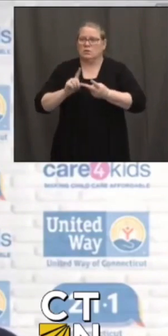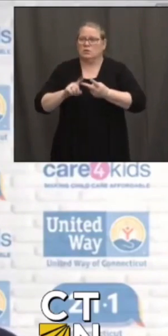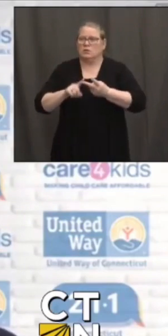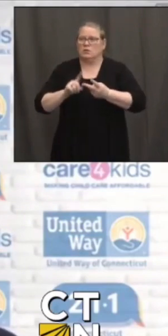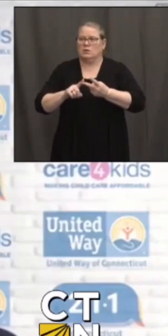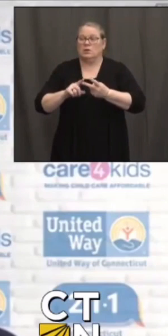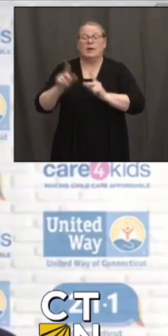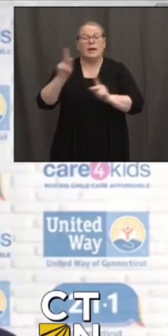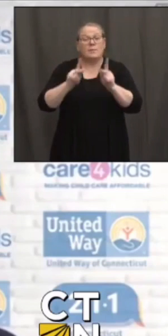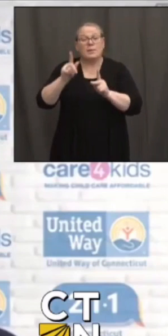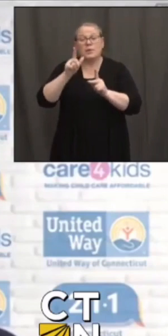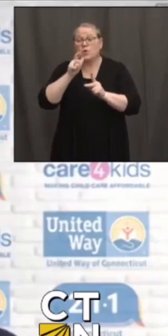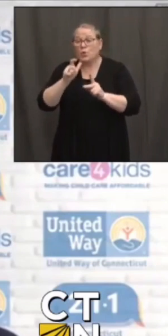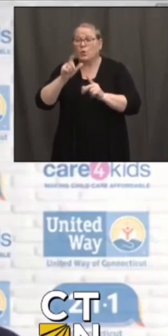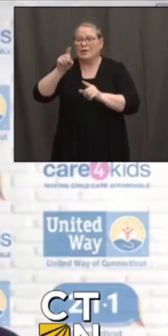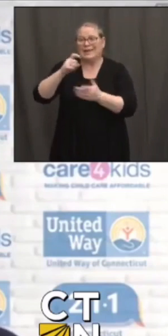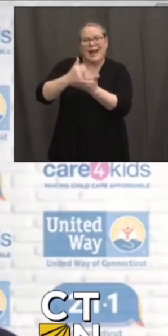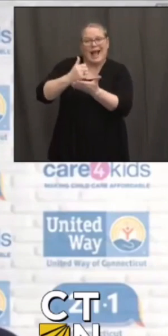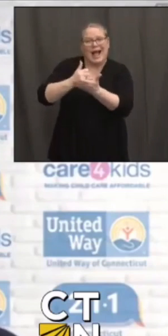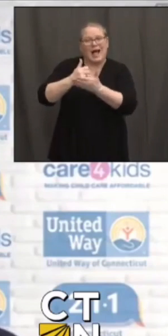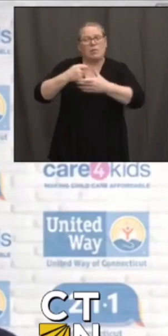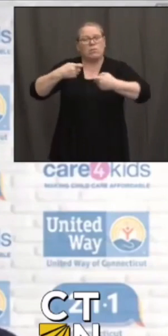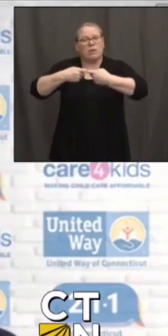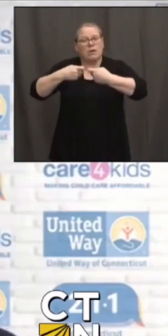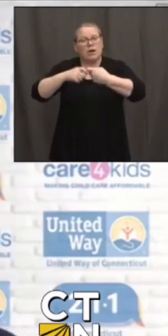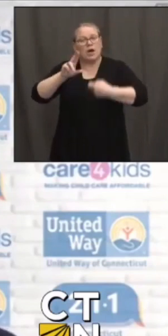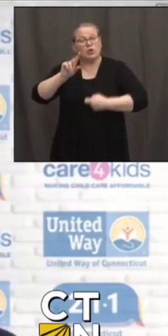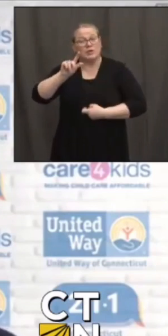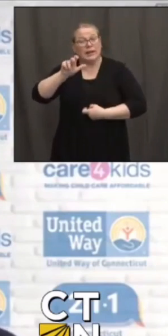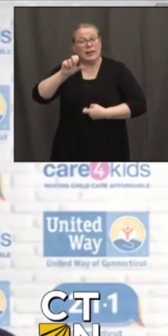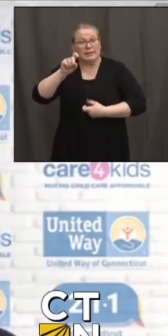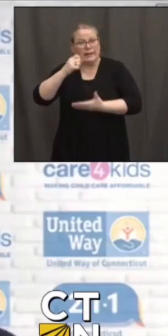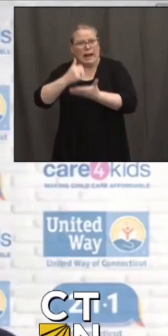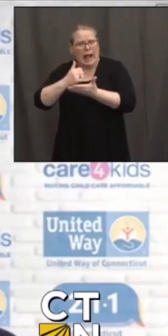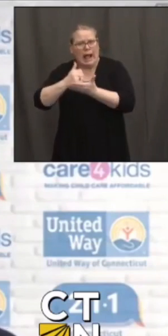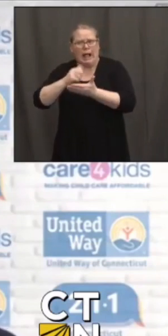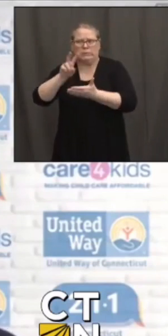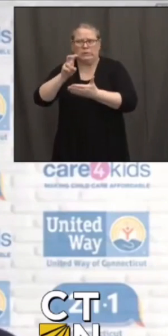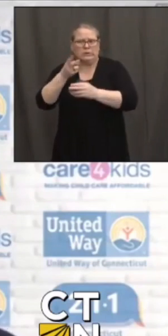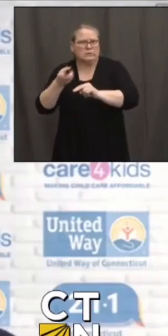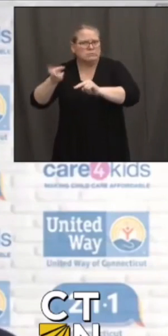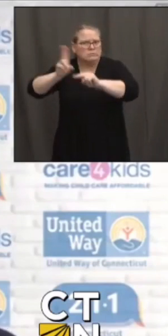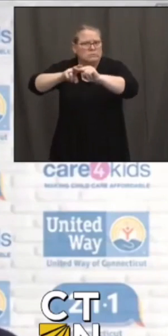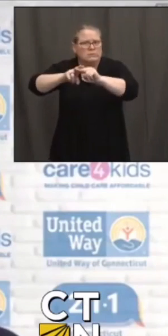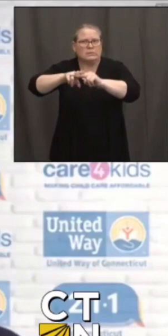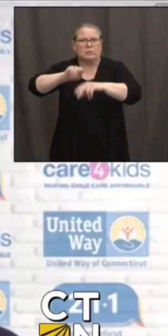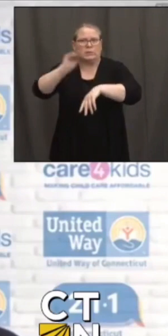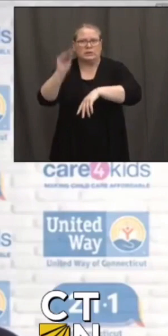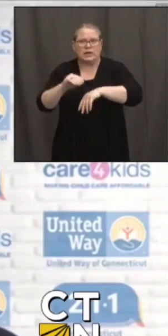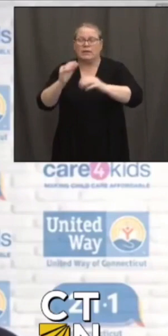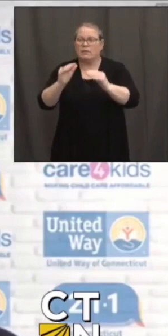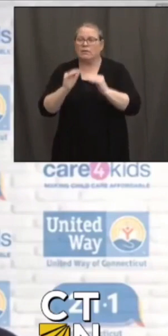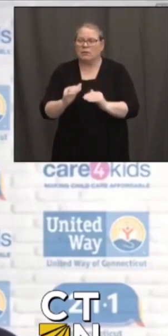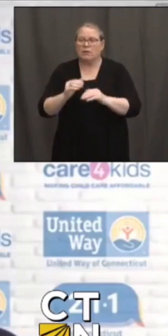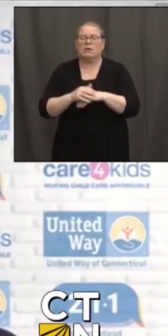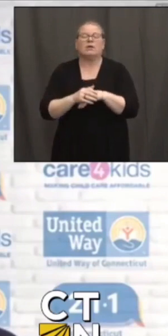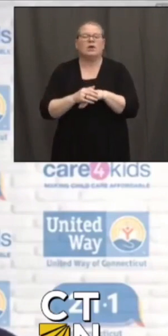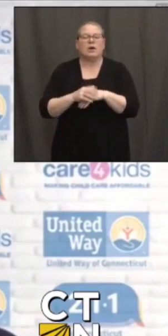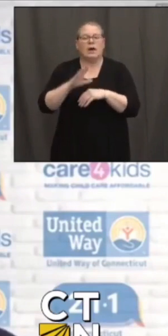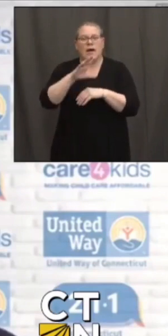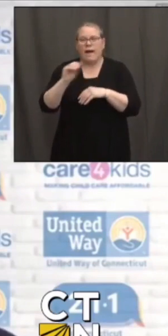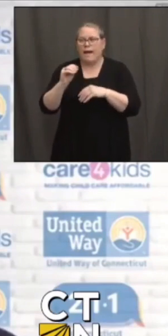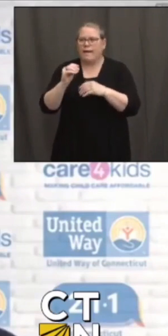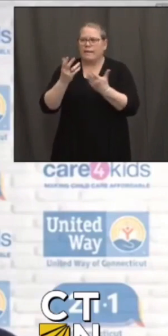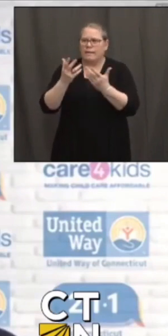inquiries regarding utility assistance, an 82% increase in employment and income inquiries, and about a